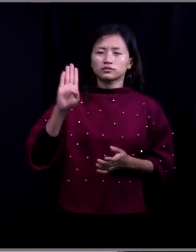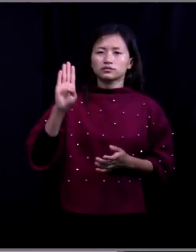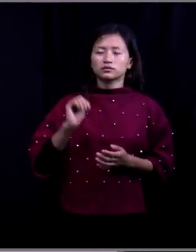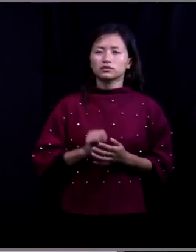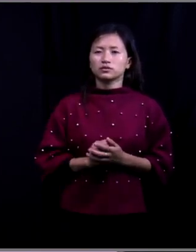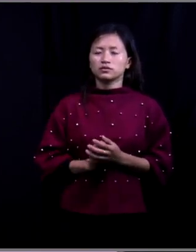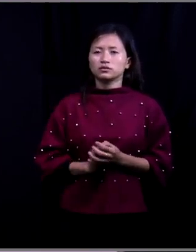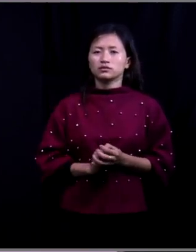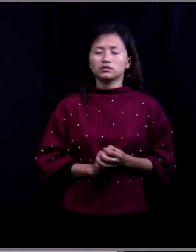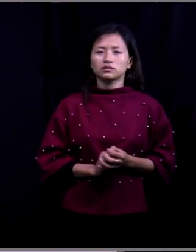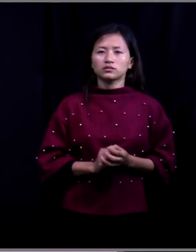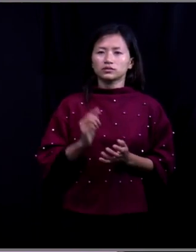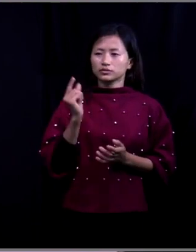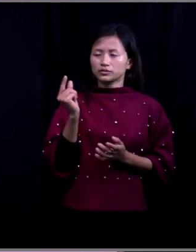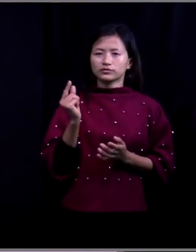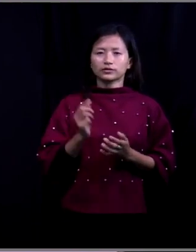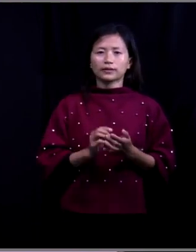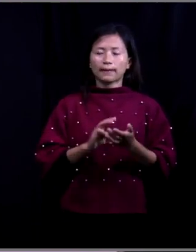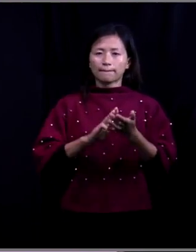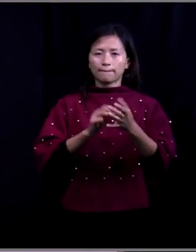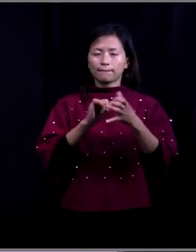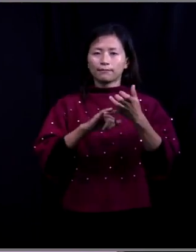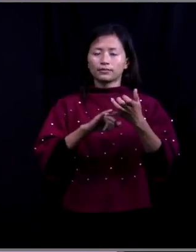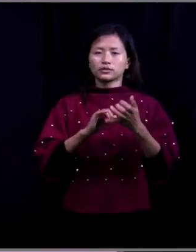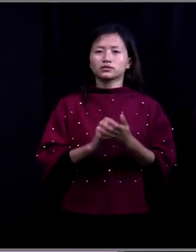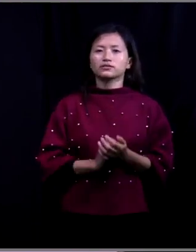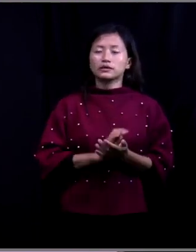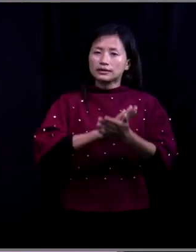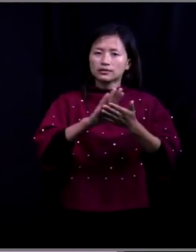4 unified mass of helium